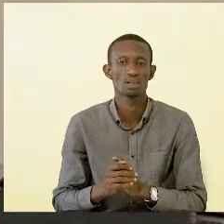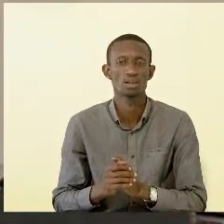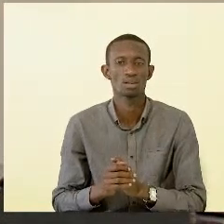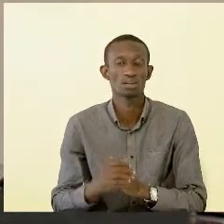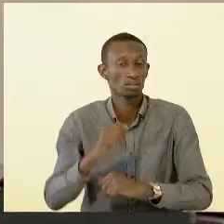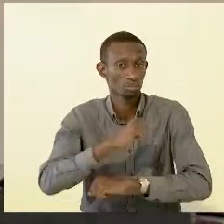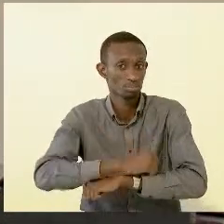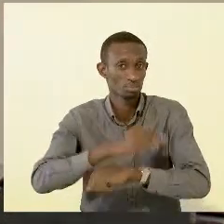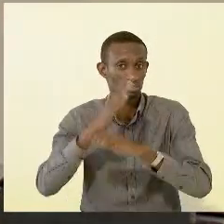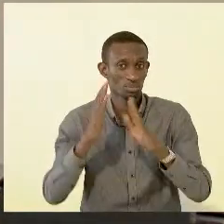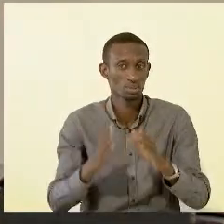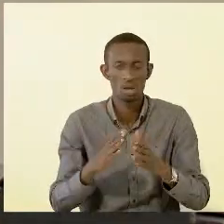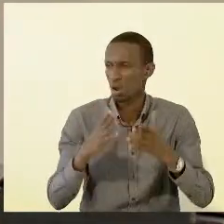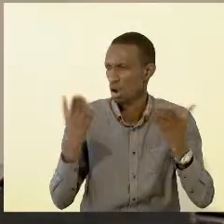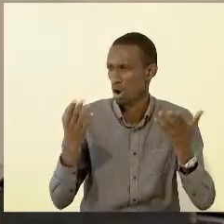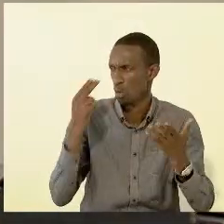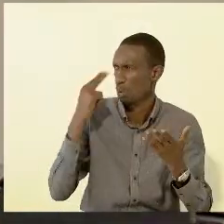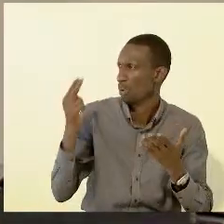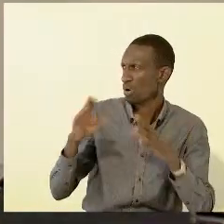see our nature?